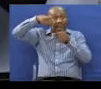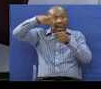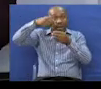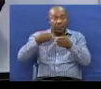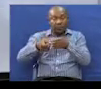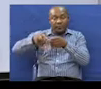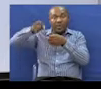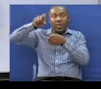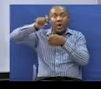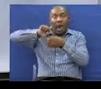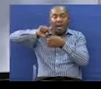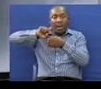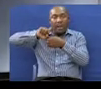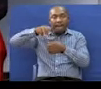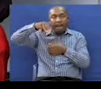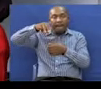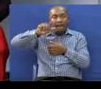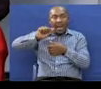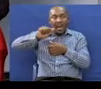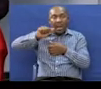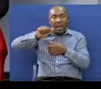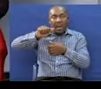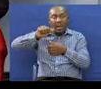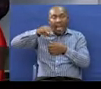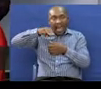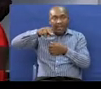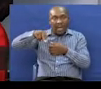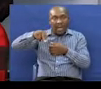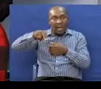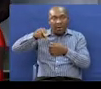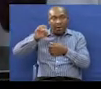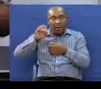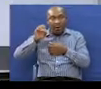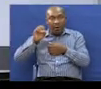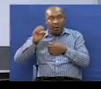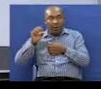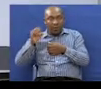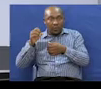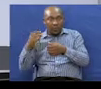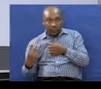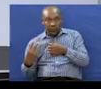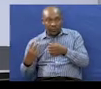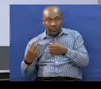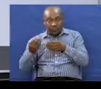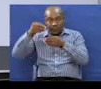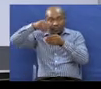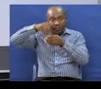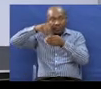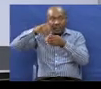are placing a gas jar. Why gas jar? Because it is used to collect the gas.